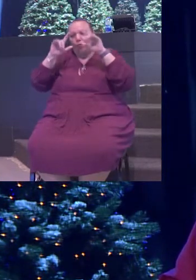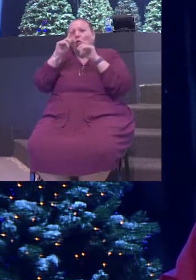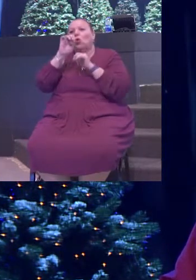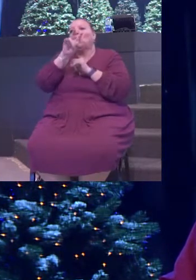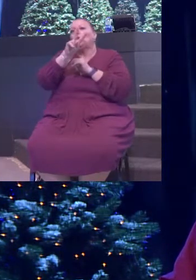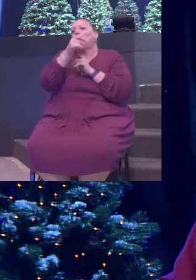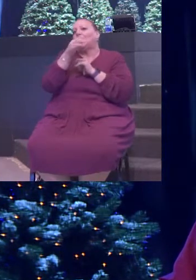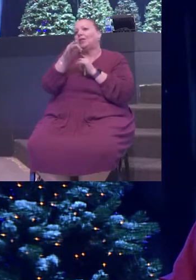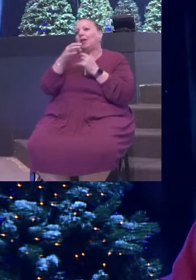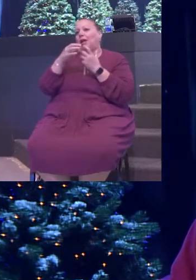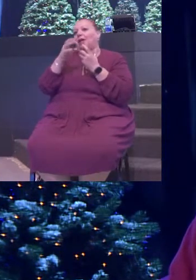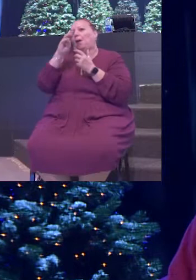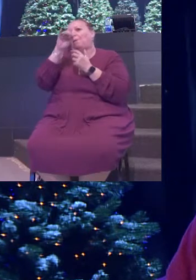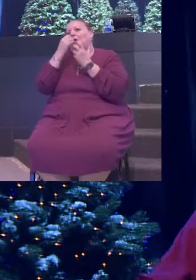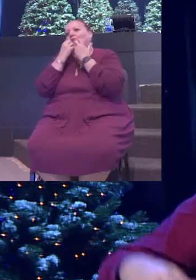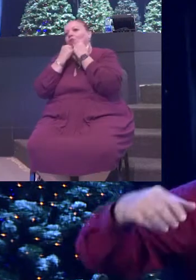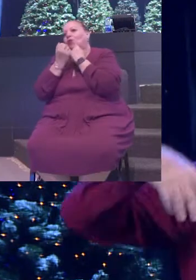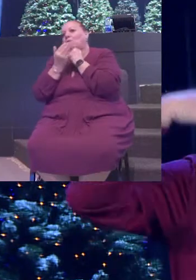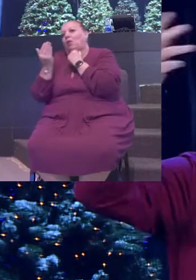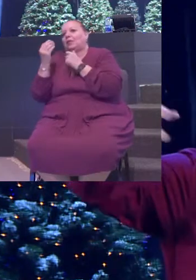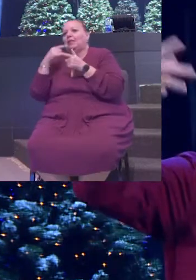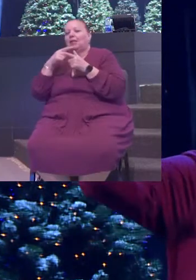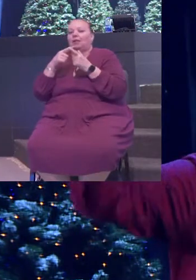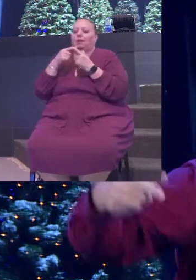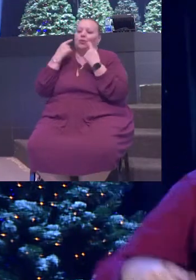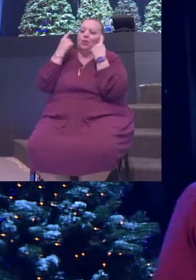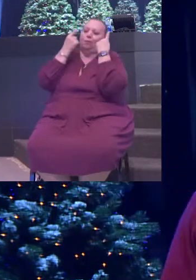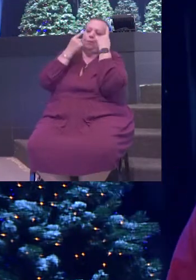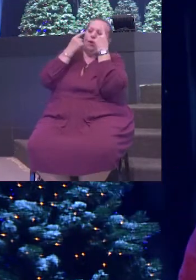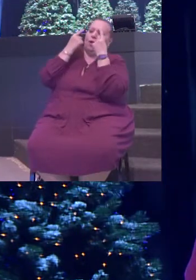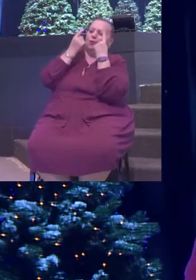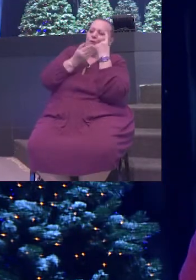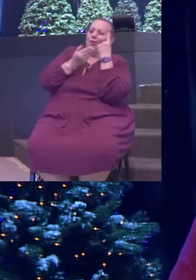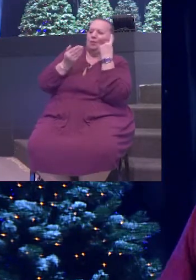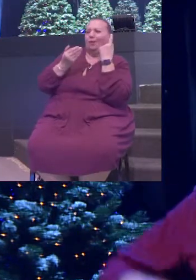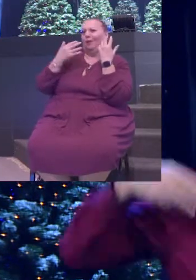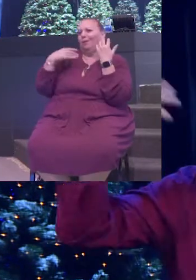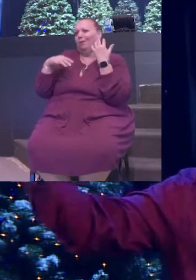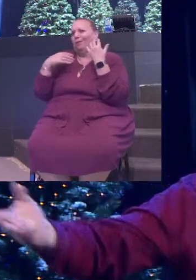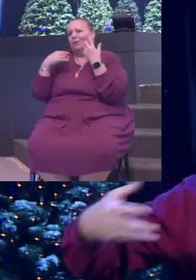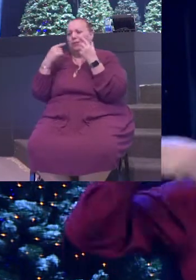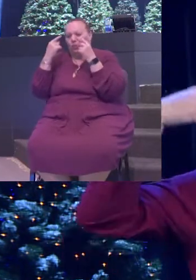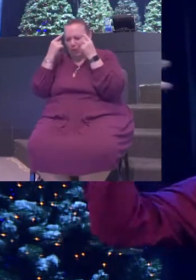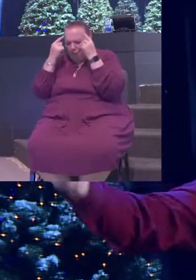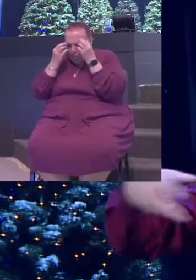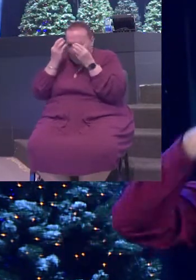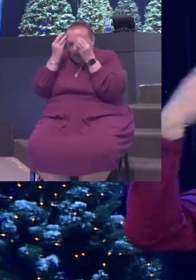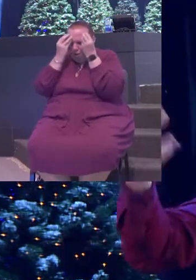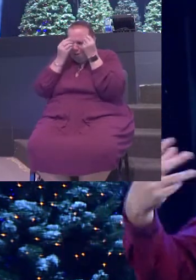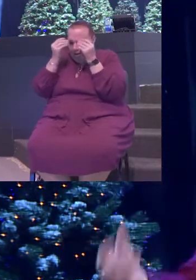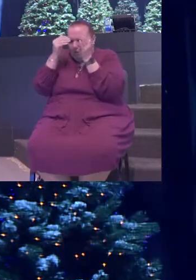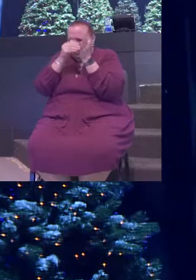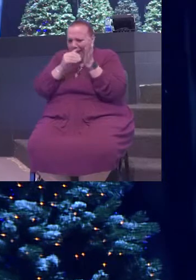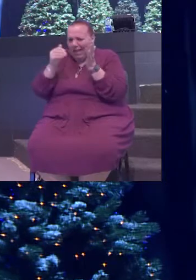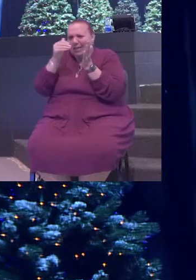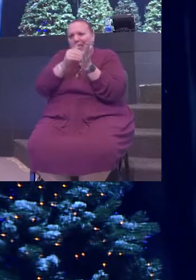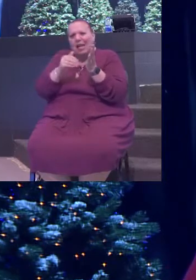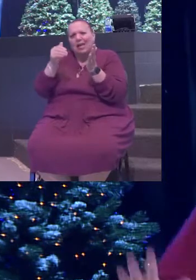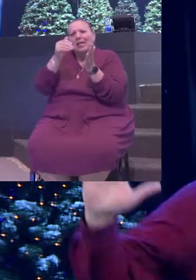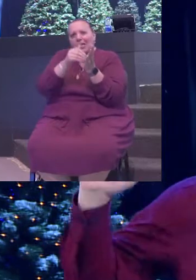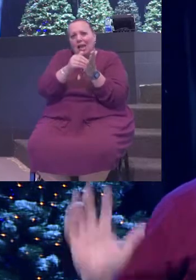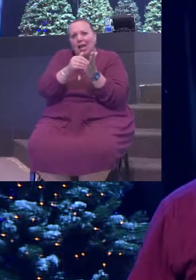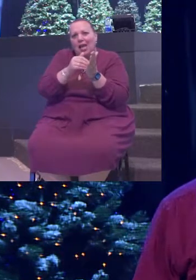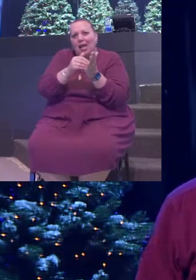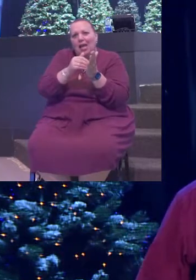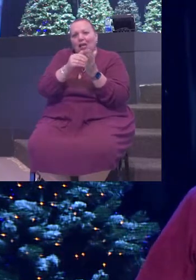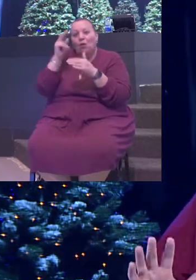2:19, but Mary treasured up all these things, and she pondered these things. She thought about these things. She replayed these things in her heart again and again and again. When